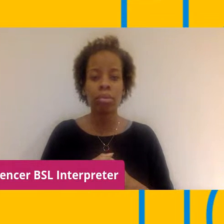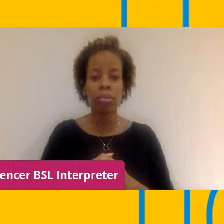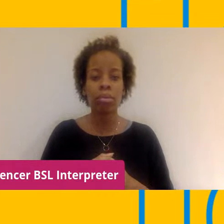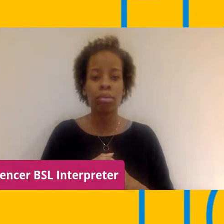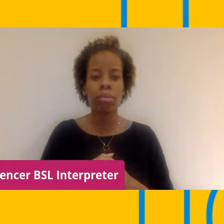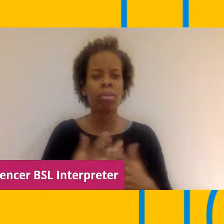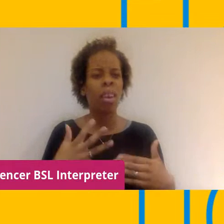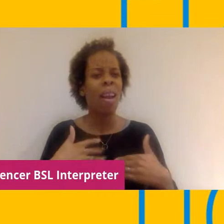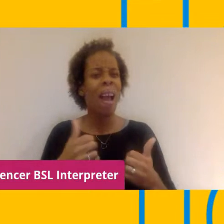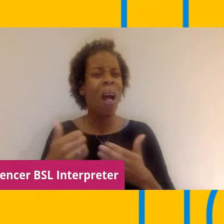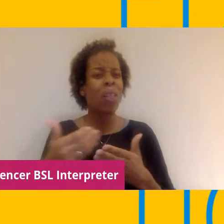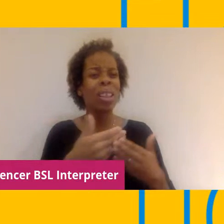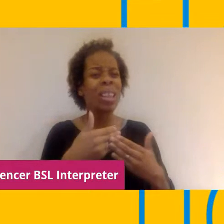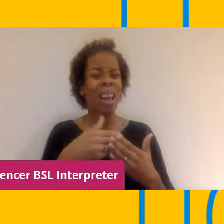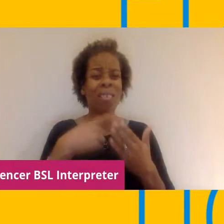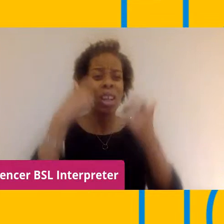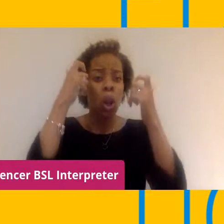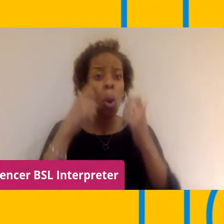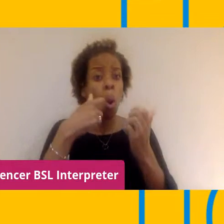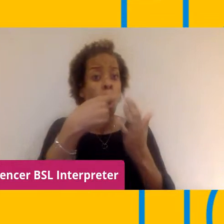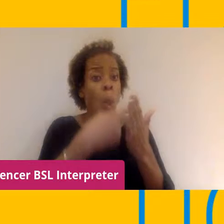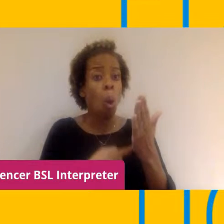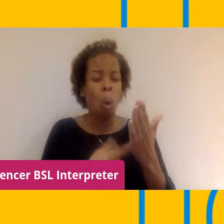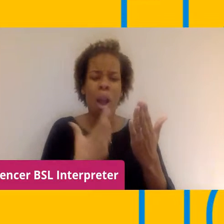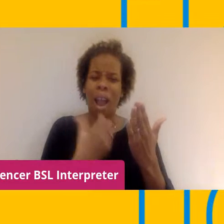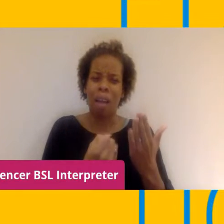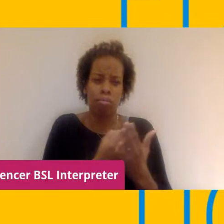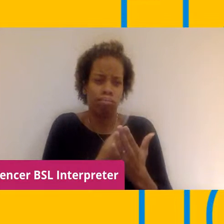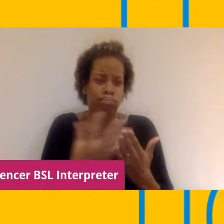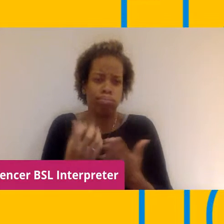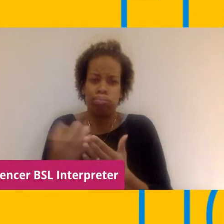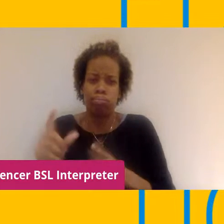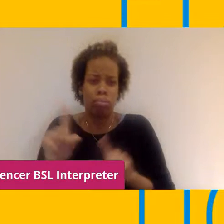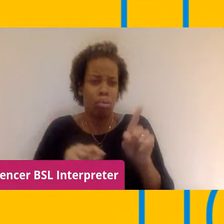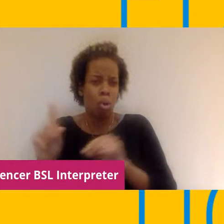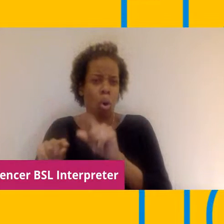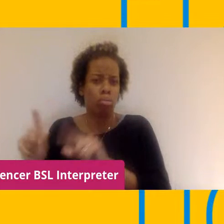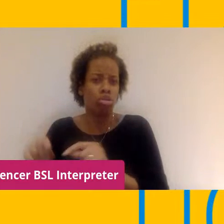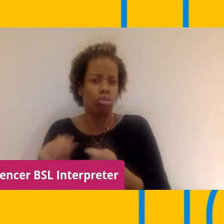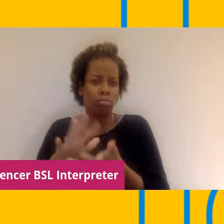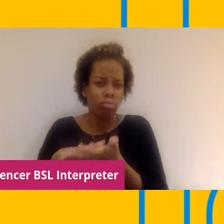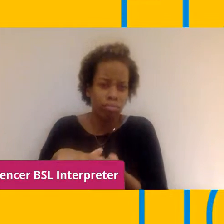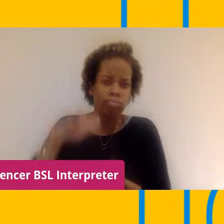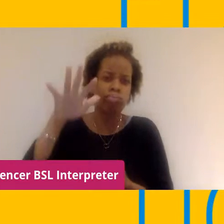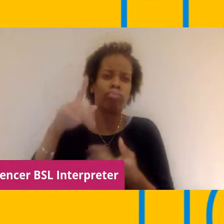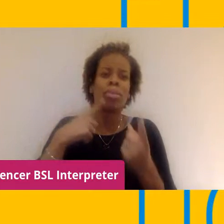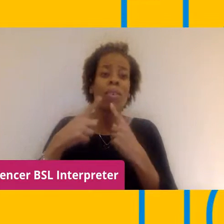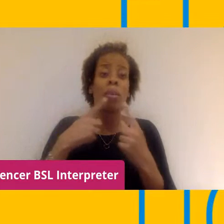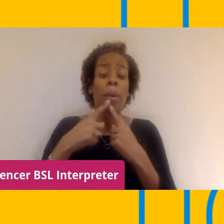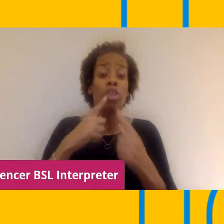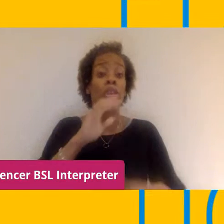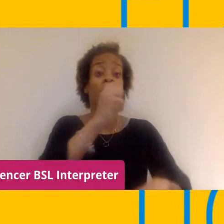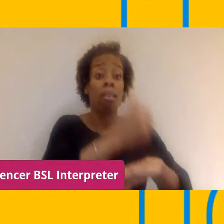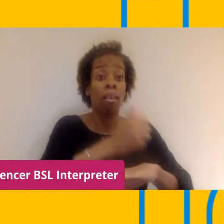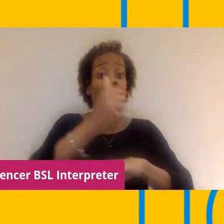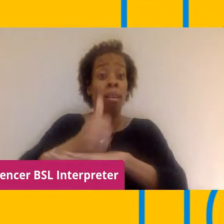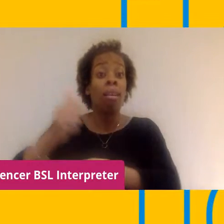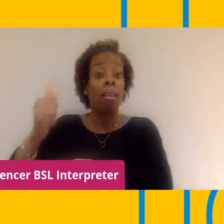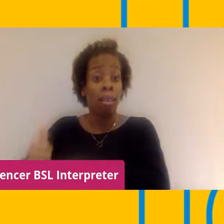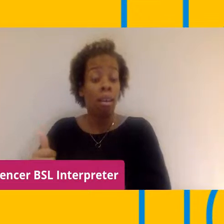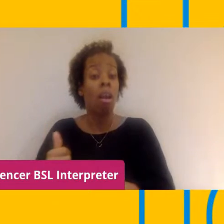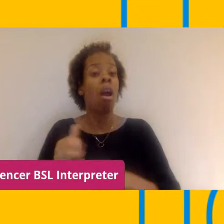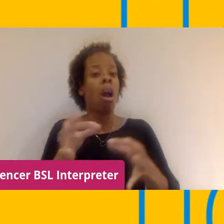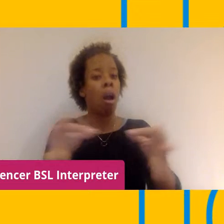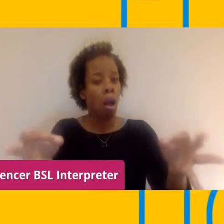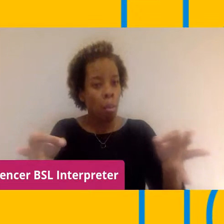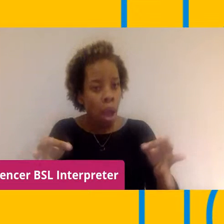health and safety legislation that branches can utilise to try and get some effective actions in place and effective control measures